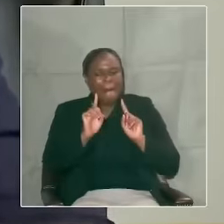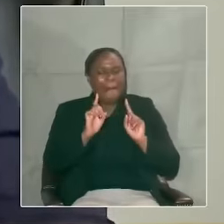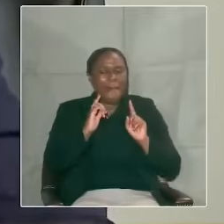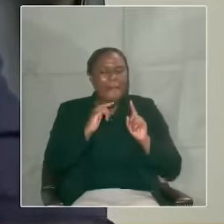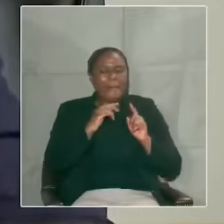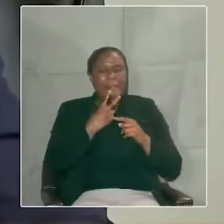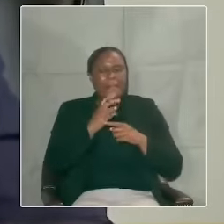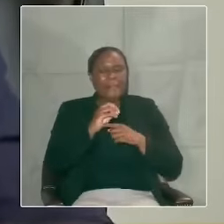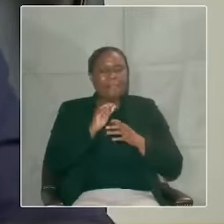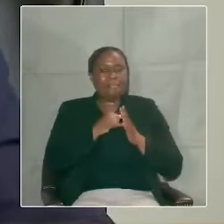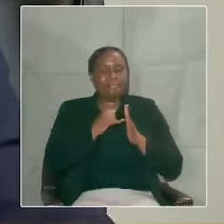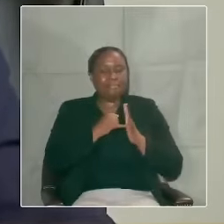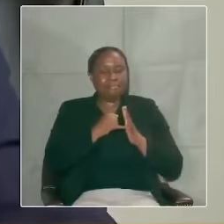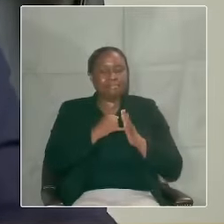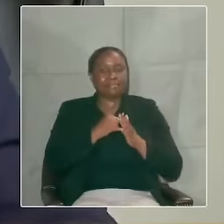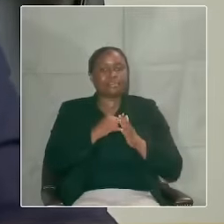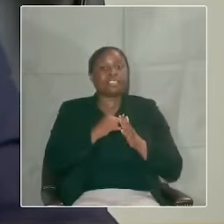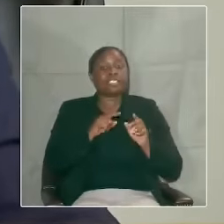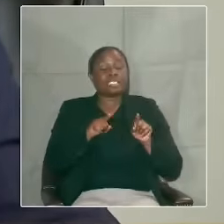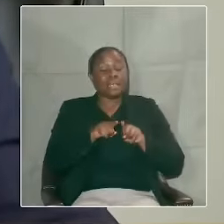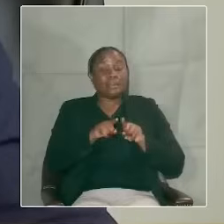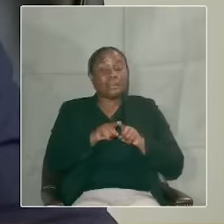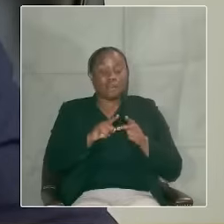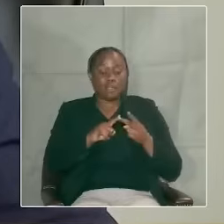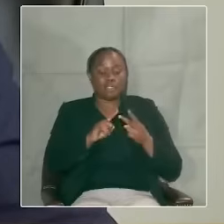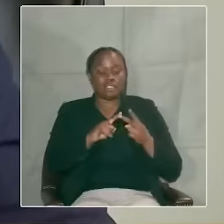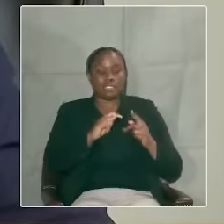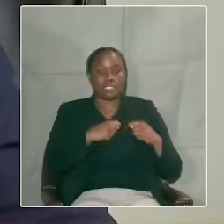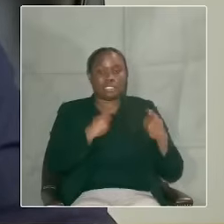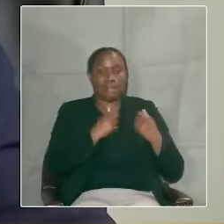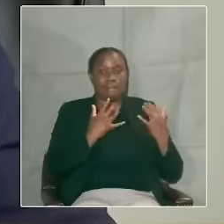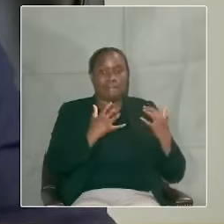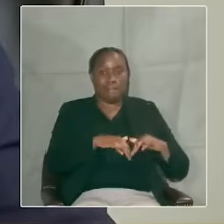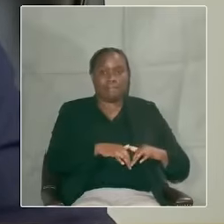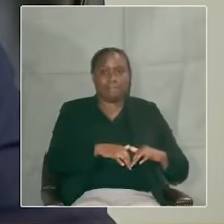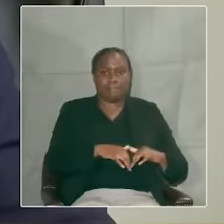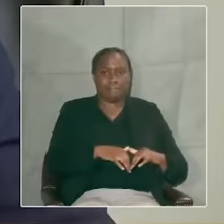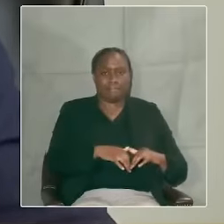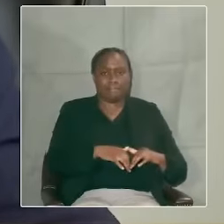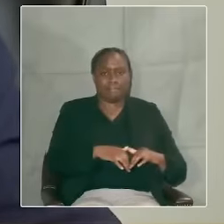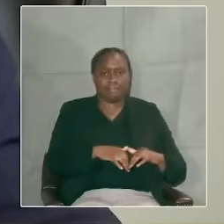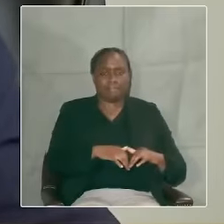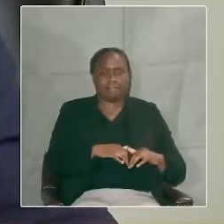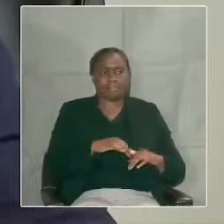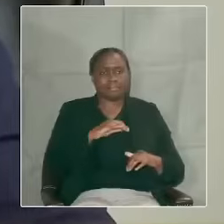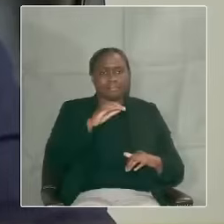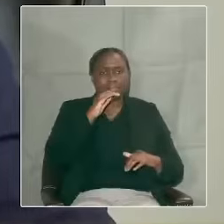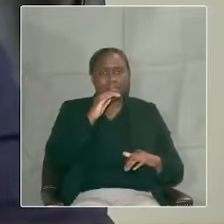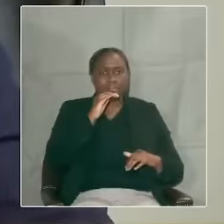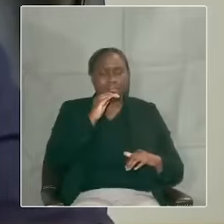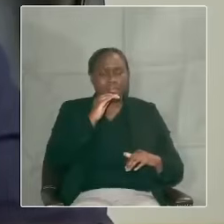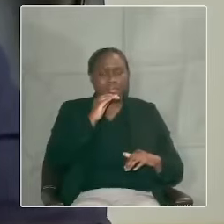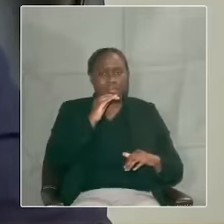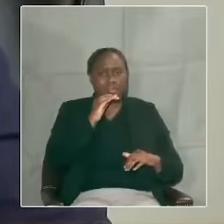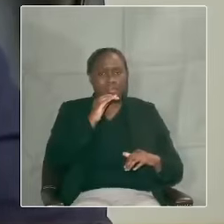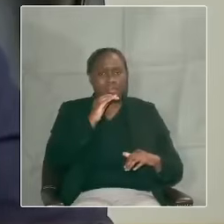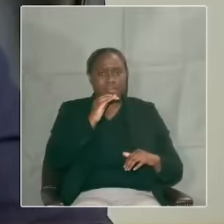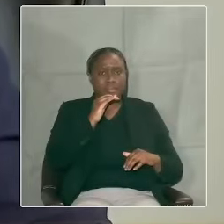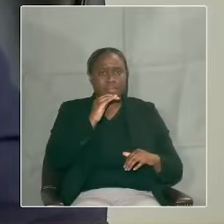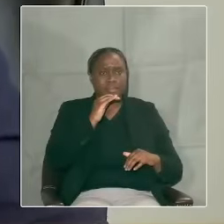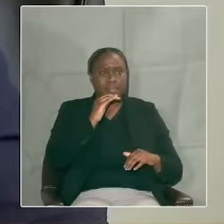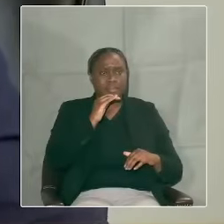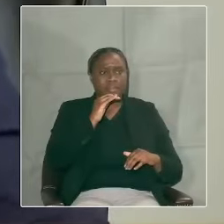want also the immediate disbandment, which by design, it looks like it was designed that